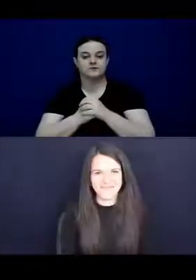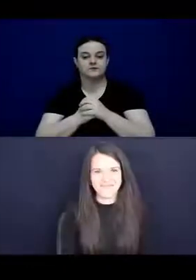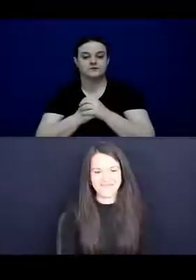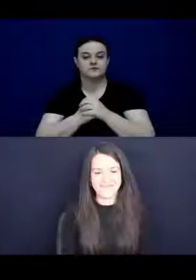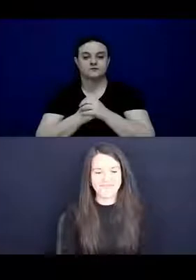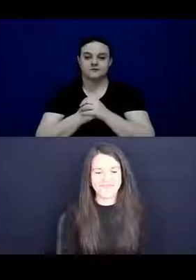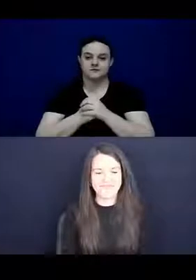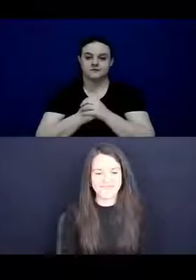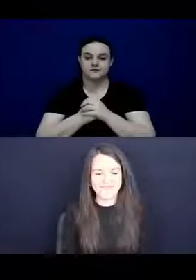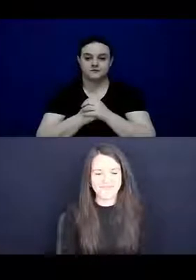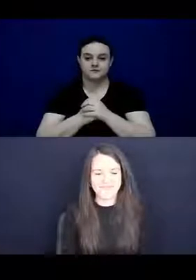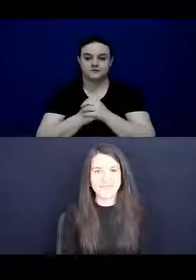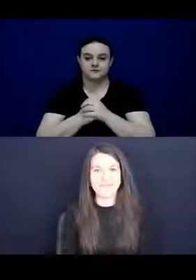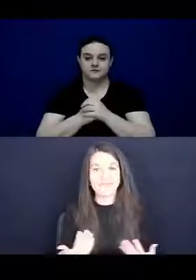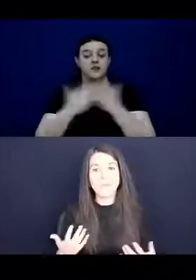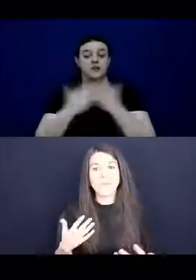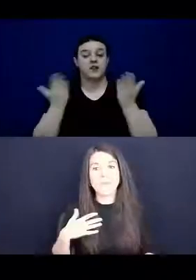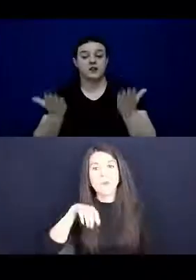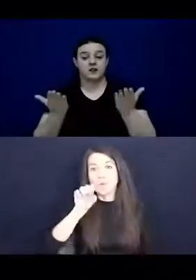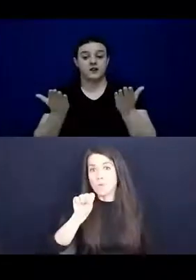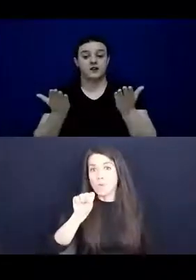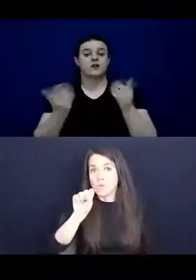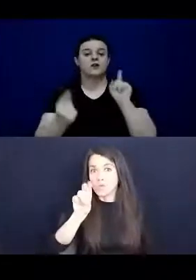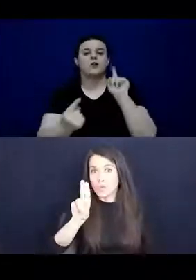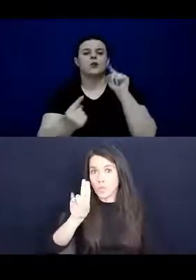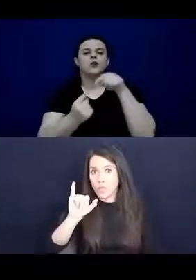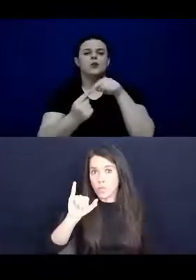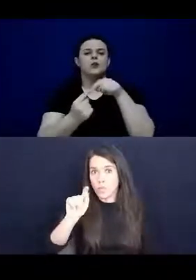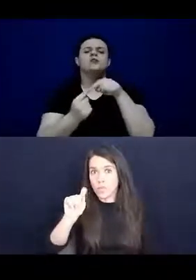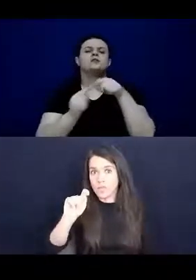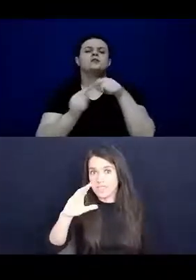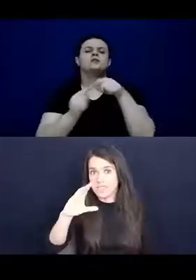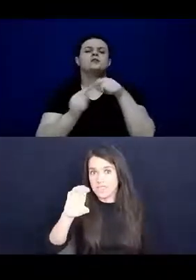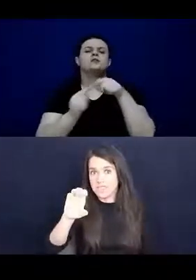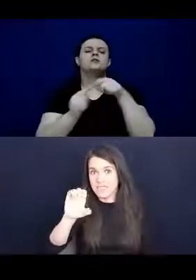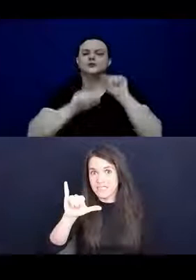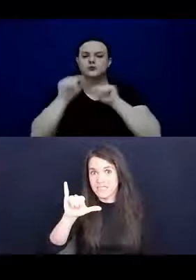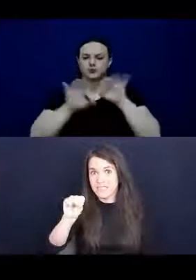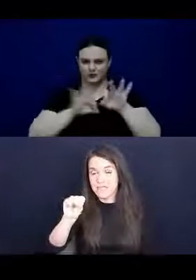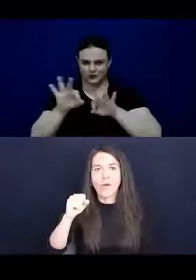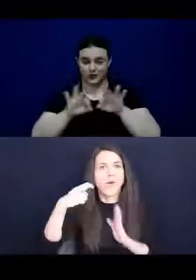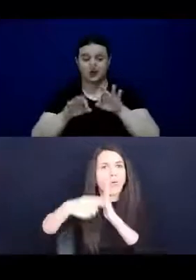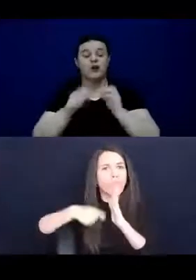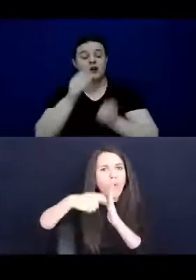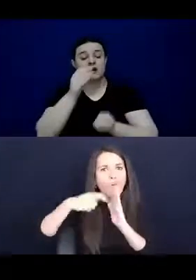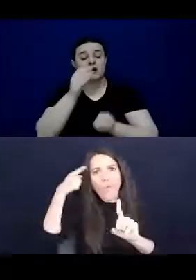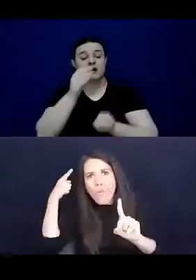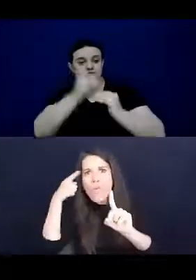So the goal of the Suitcase project is to develop haptic,